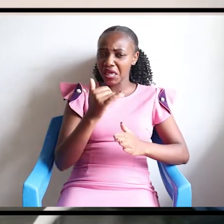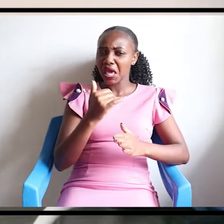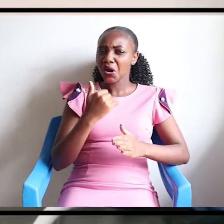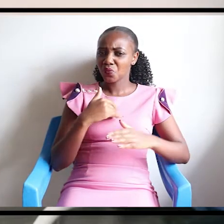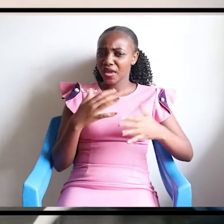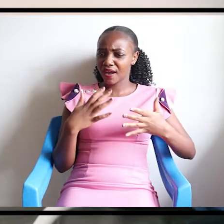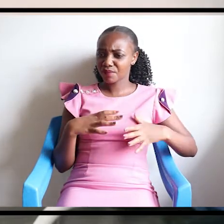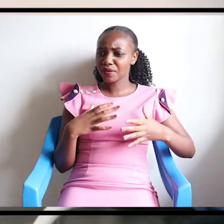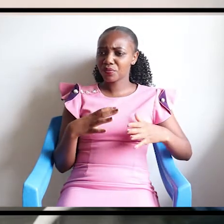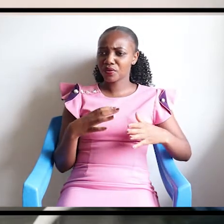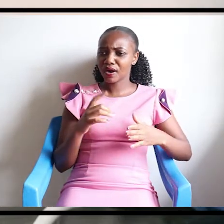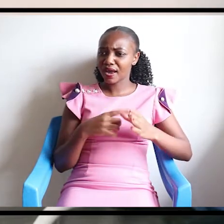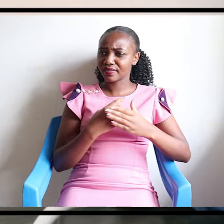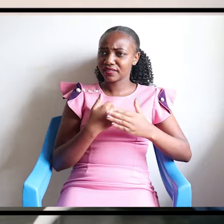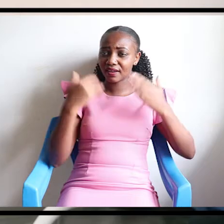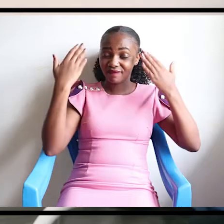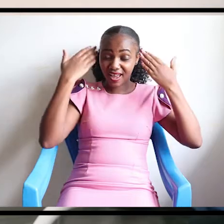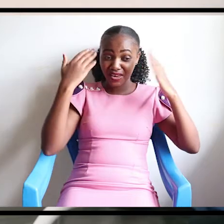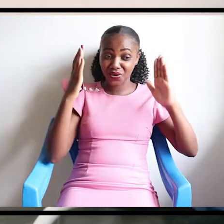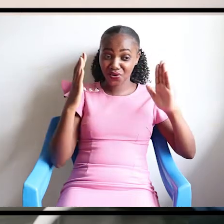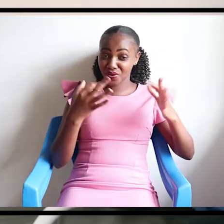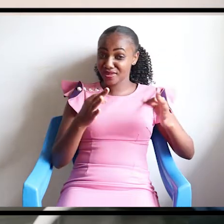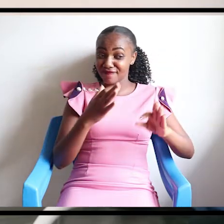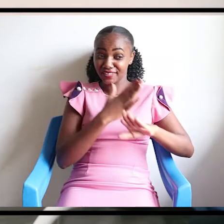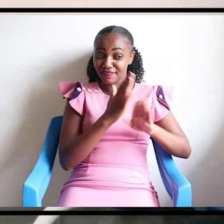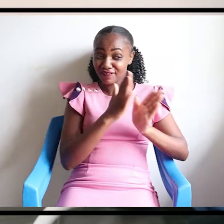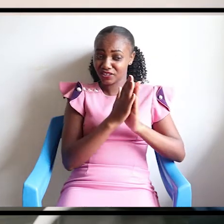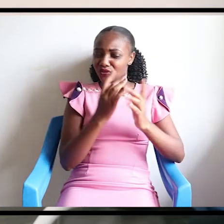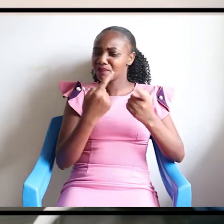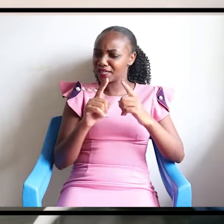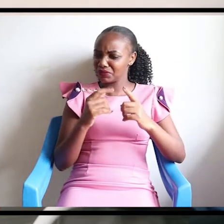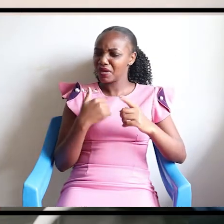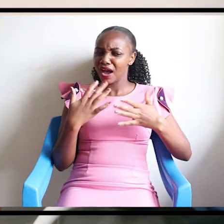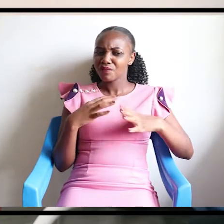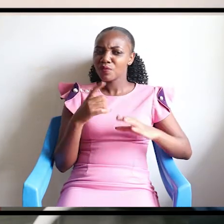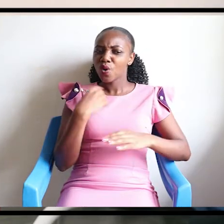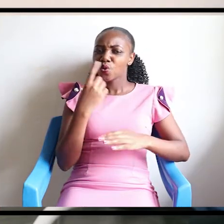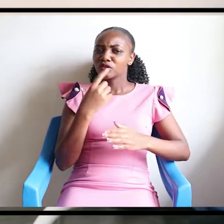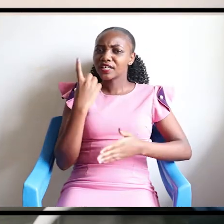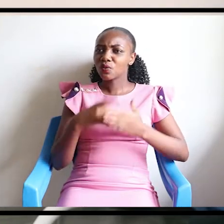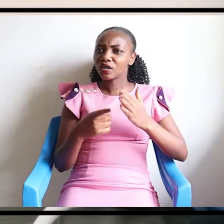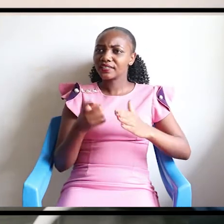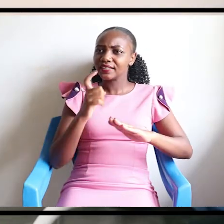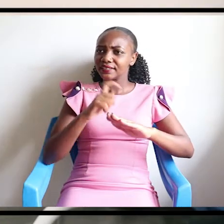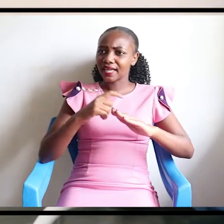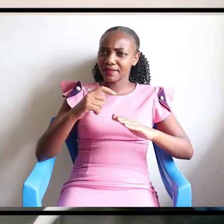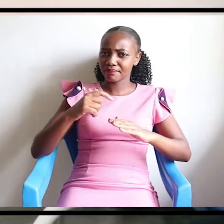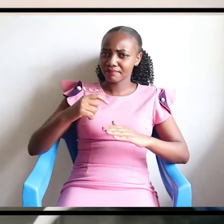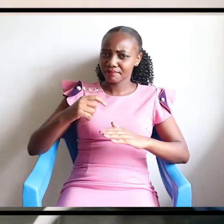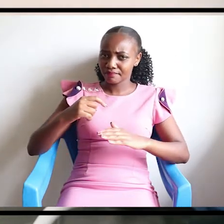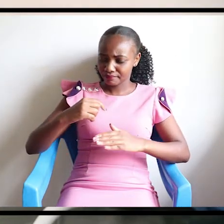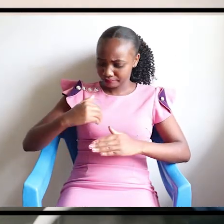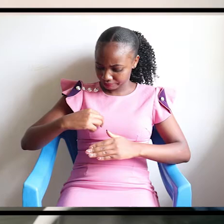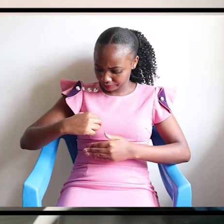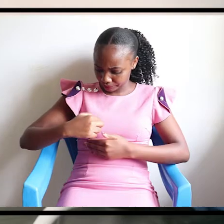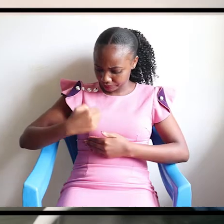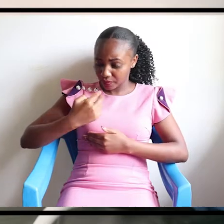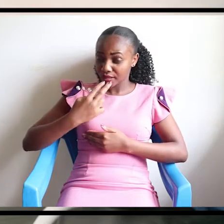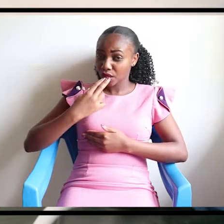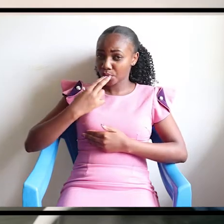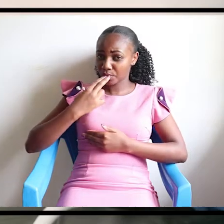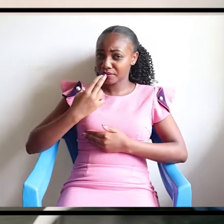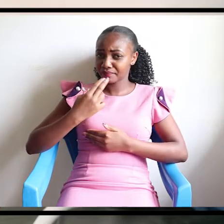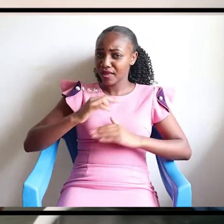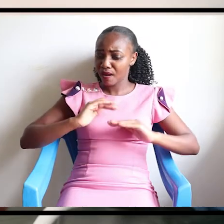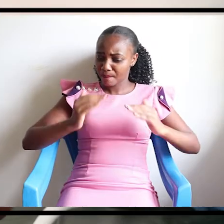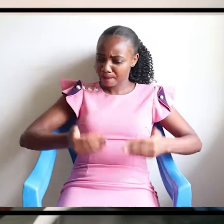are people, and I don't know whether this is a myth, you may tell us, that who say that if you're breastfeeding, you can't get pregnant. Very good.